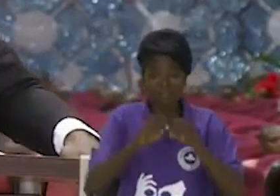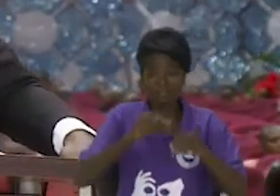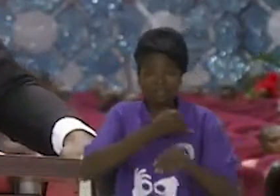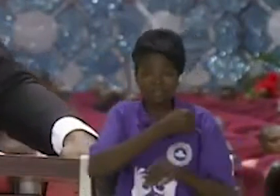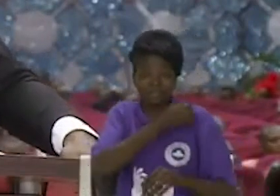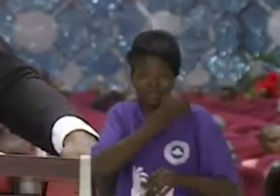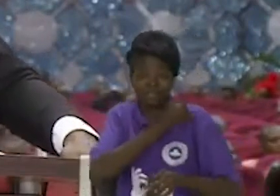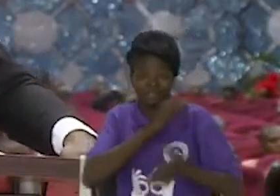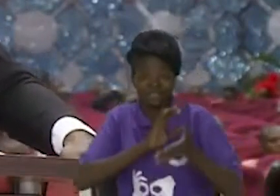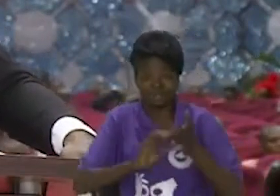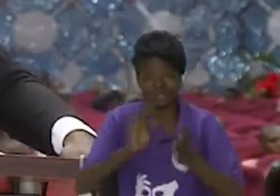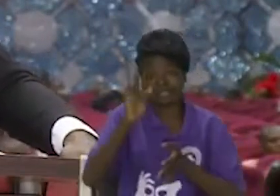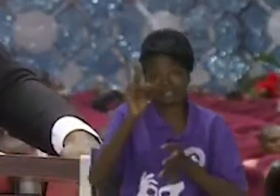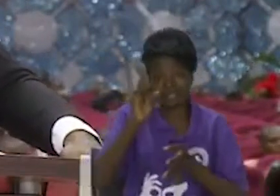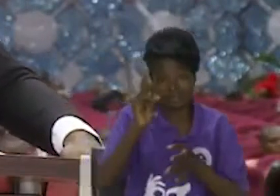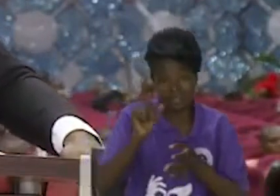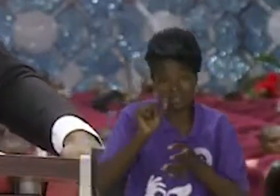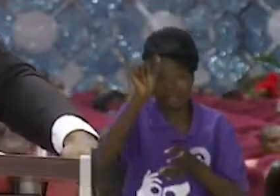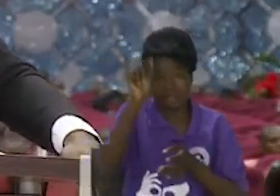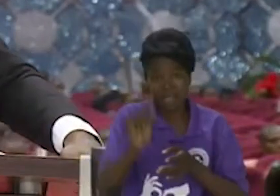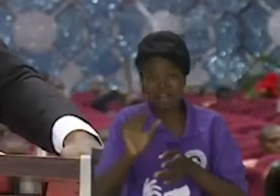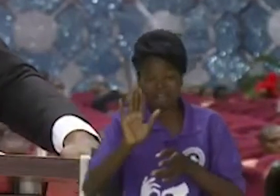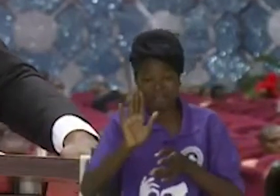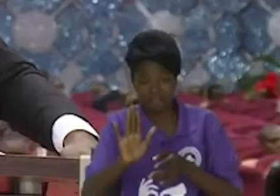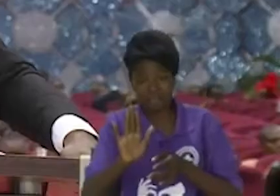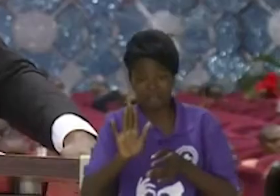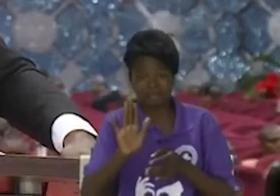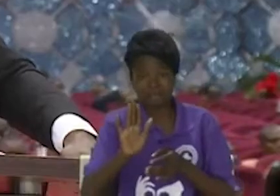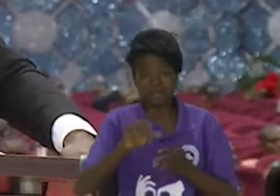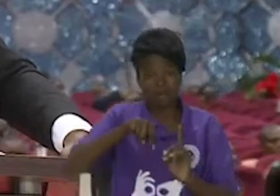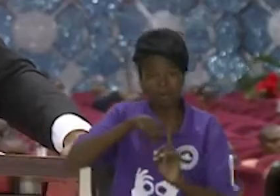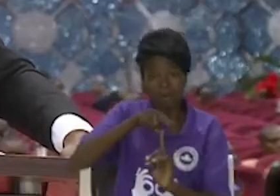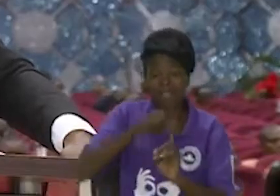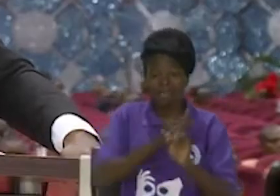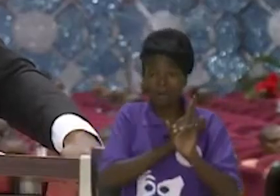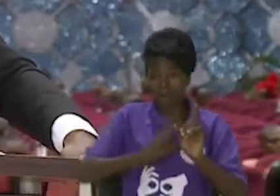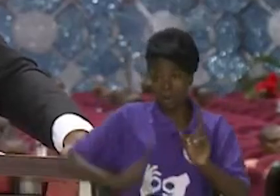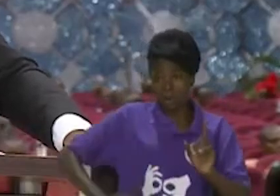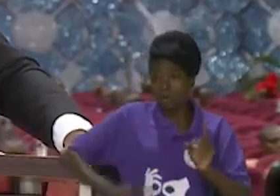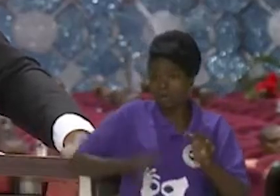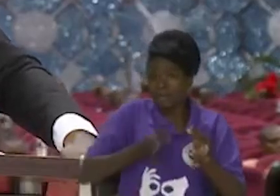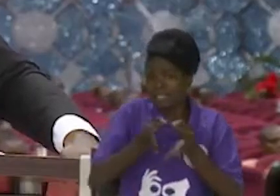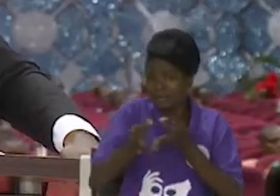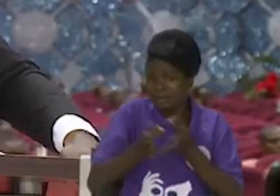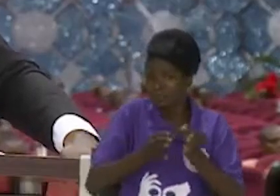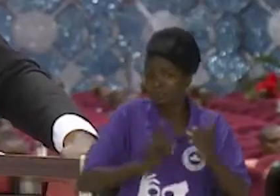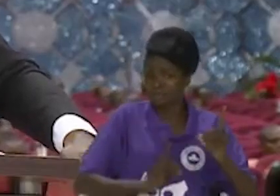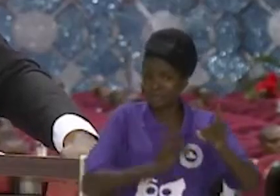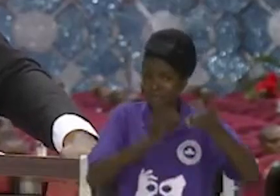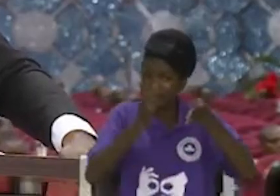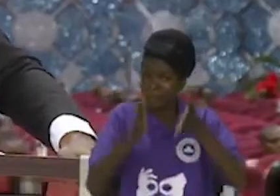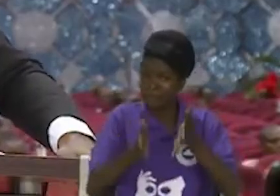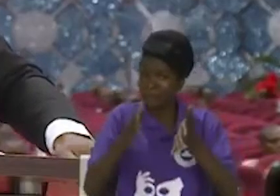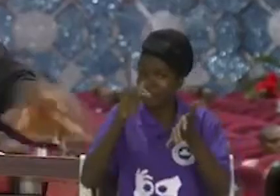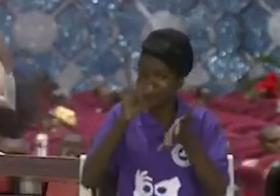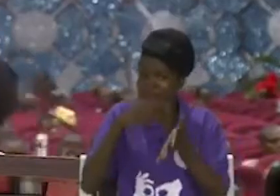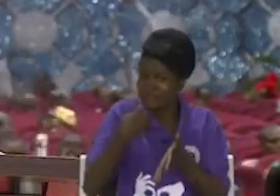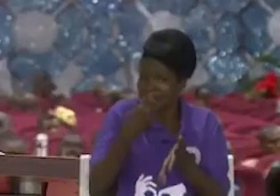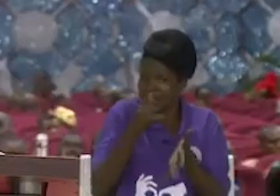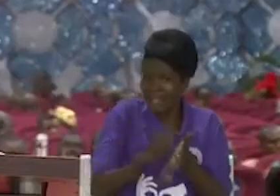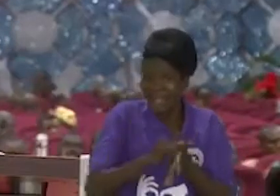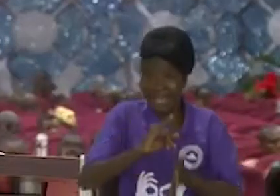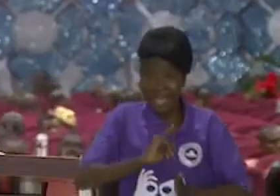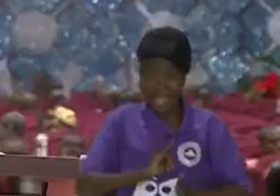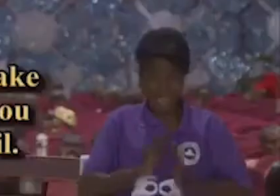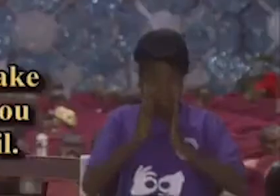17 and verse 15, John chapter 17 and verse 15, when our Lord Jesus was praying for his disciples, to the Father he said, "I am not